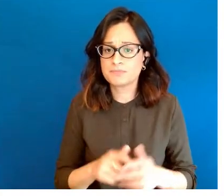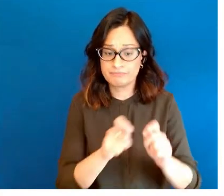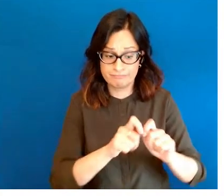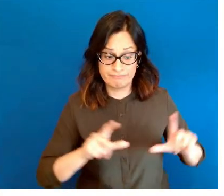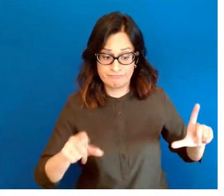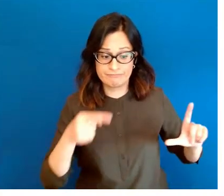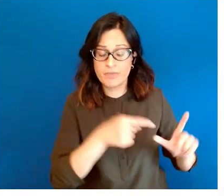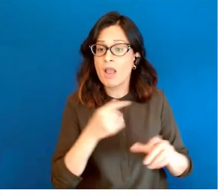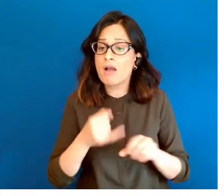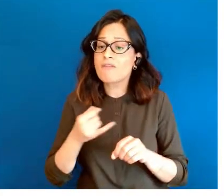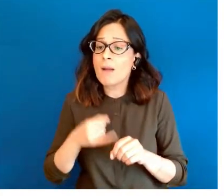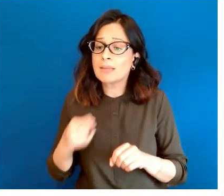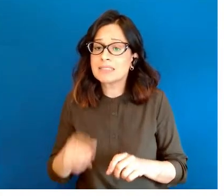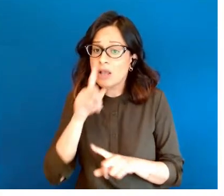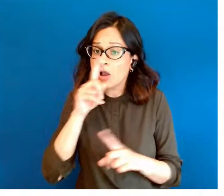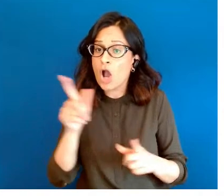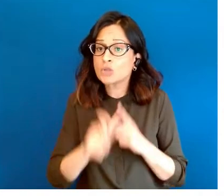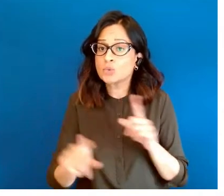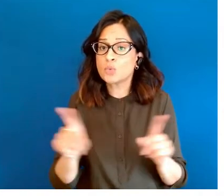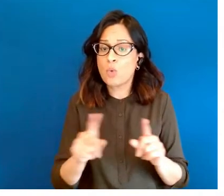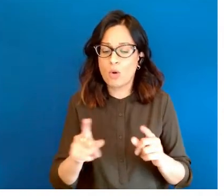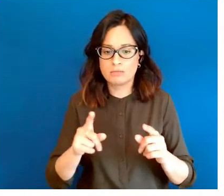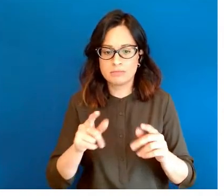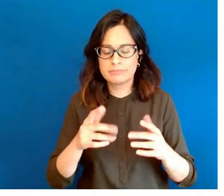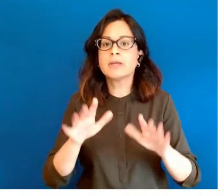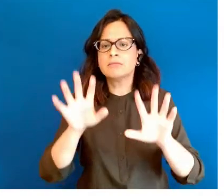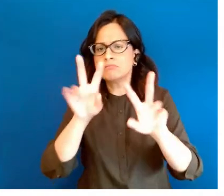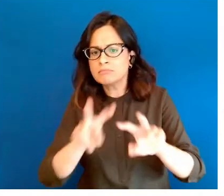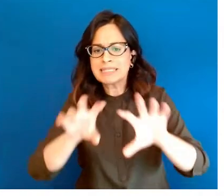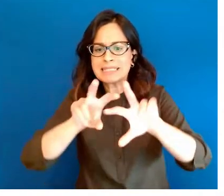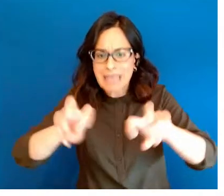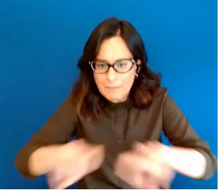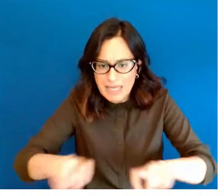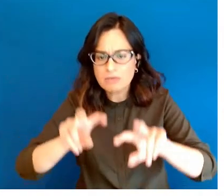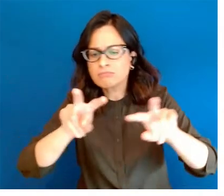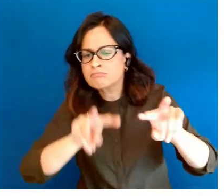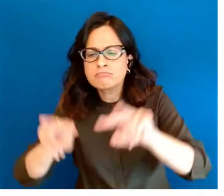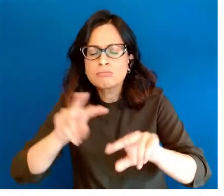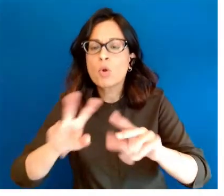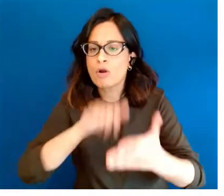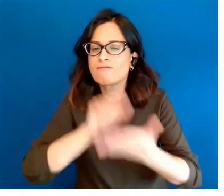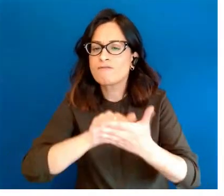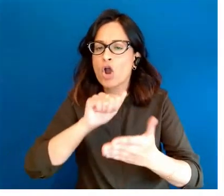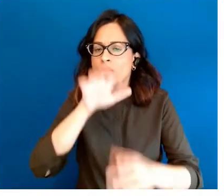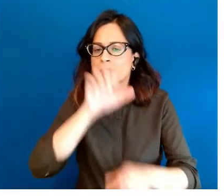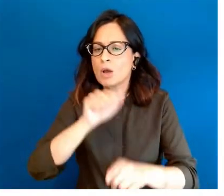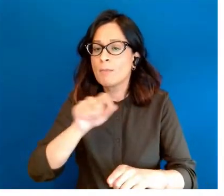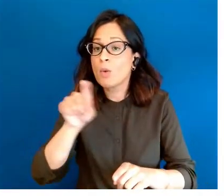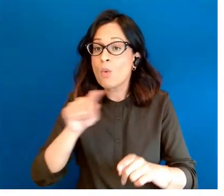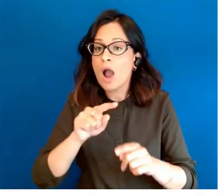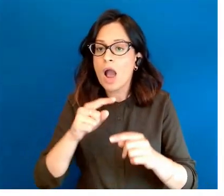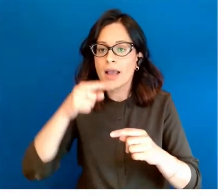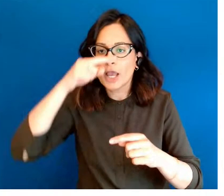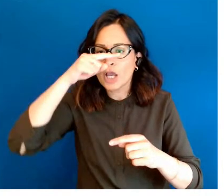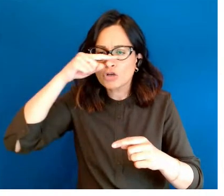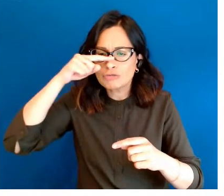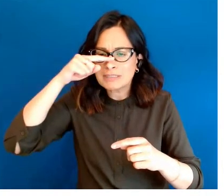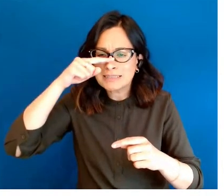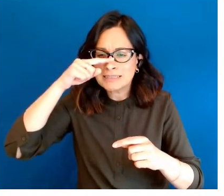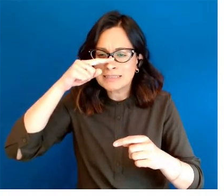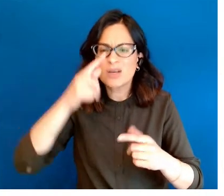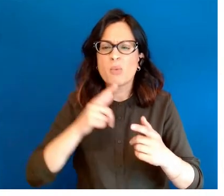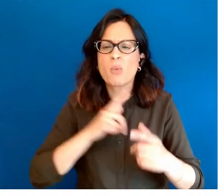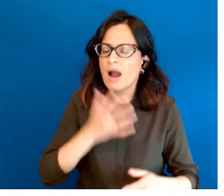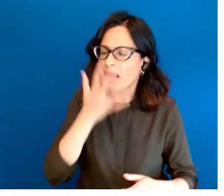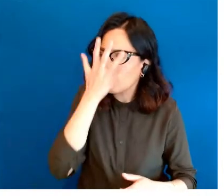do is do a physical examination, which helps to confirm the diagnosis, looking for the allergic crease in the nose and constant rubbing of the